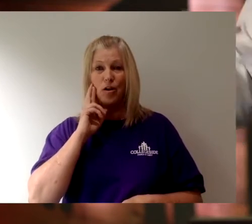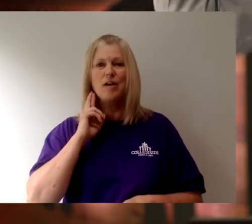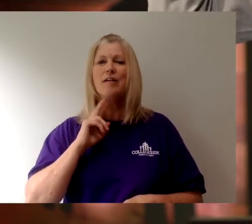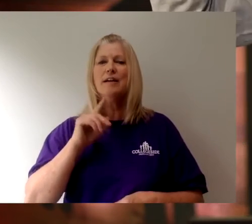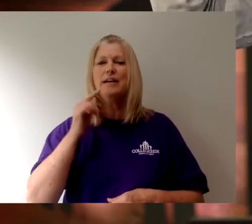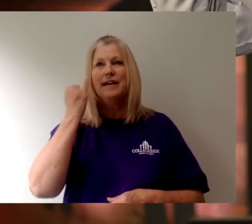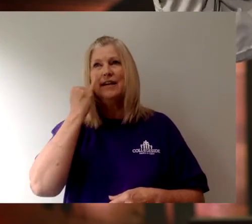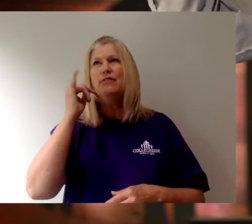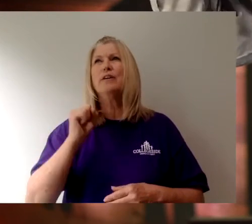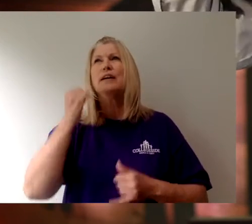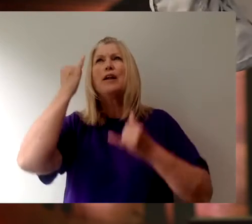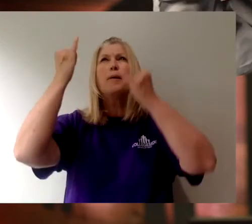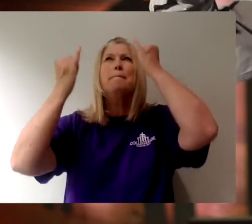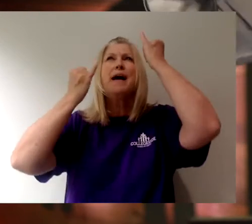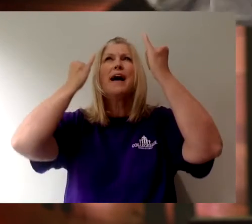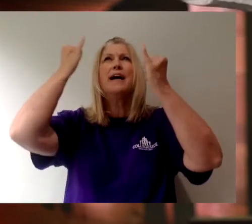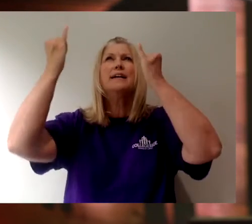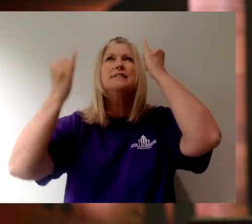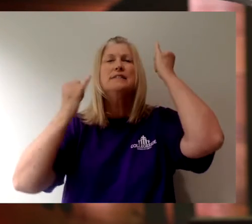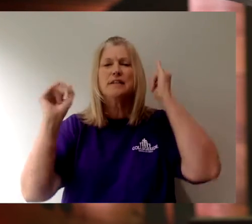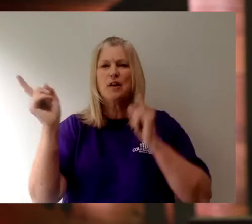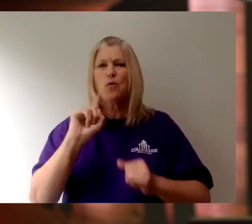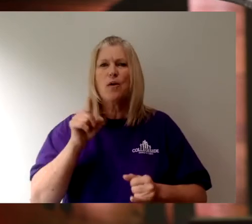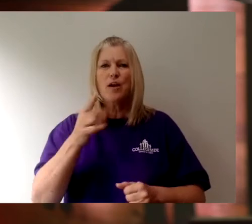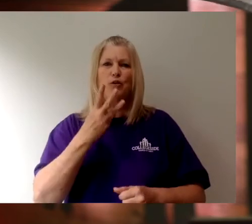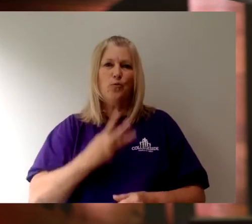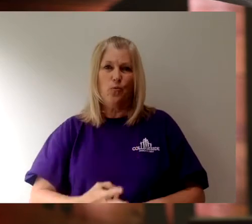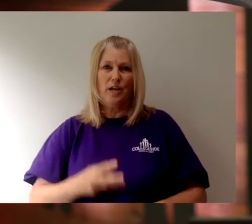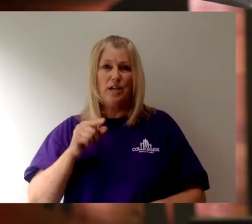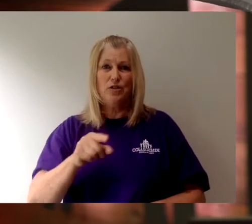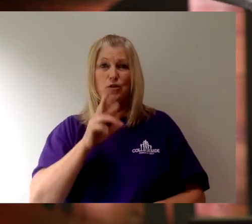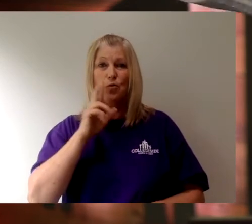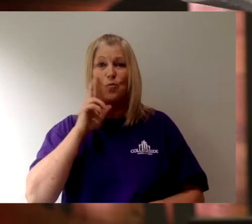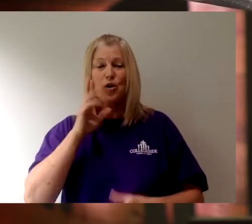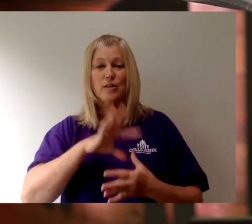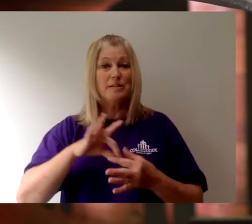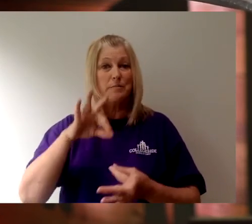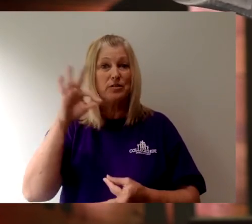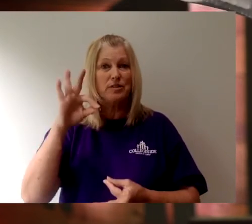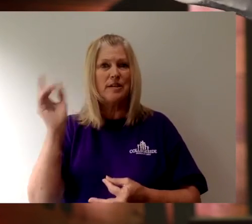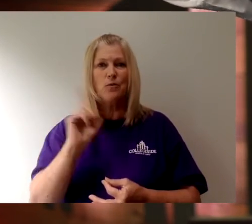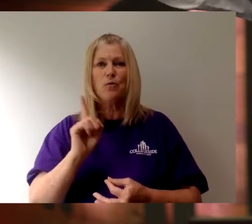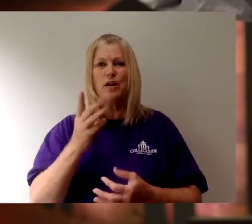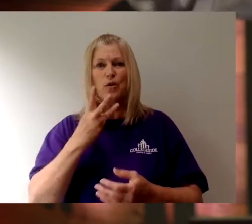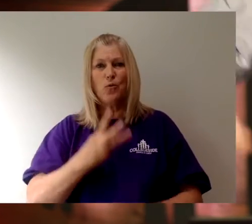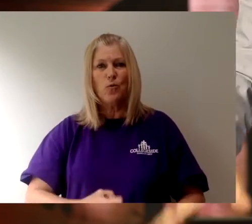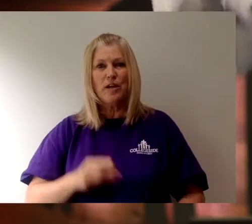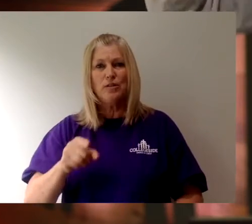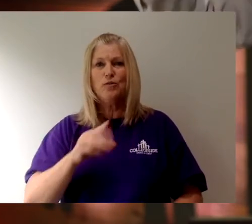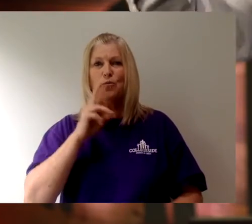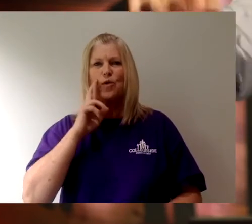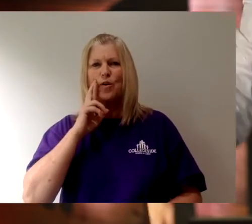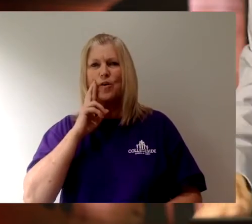If you could visualize an image of where you wished you were spiritually, where do you wish you